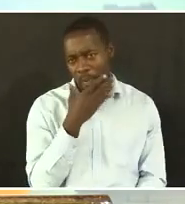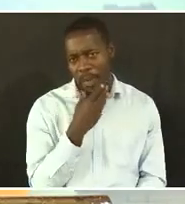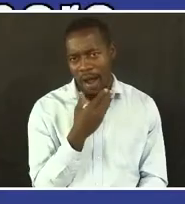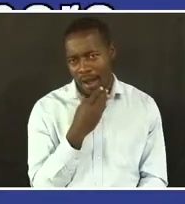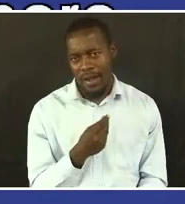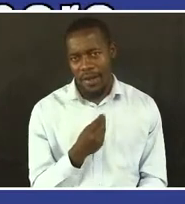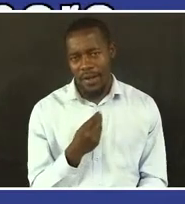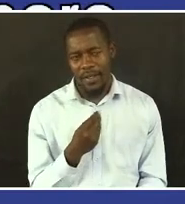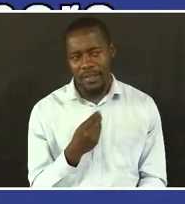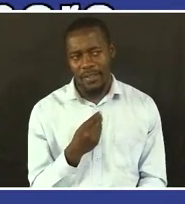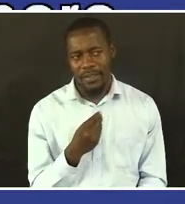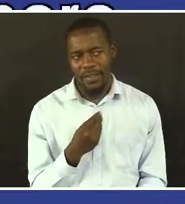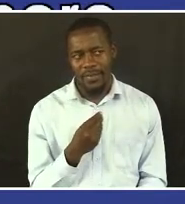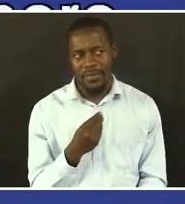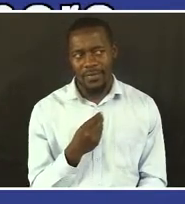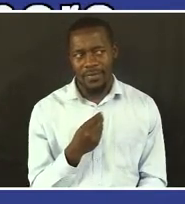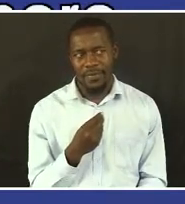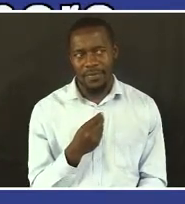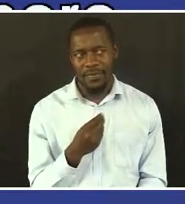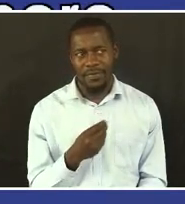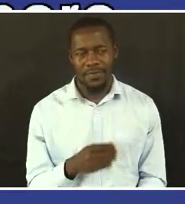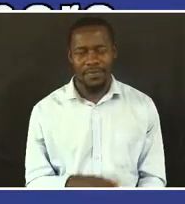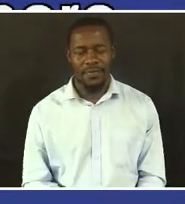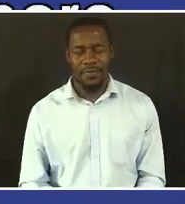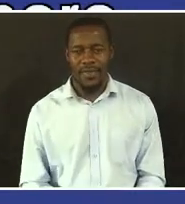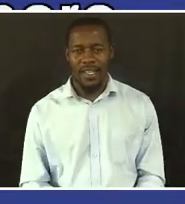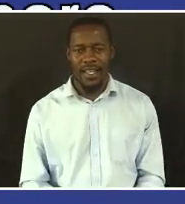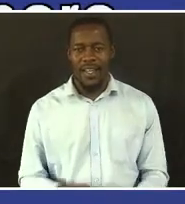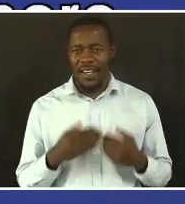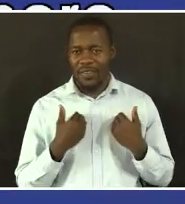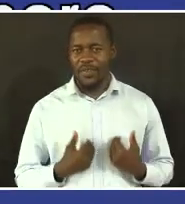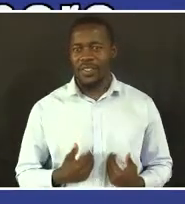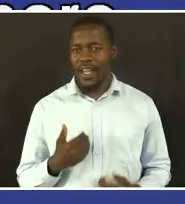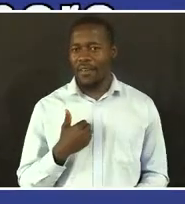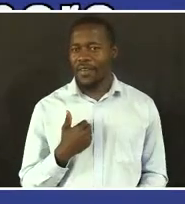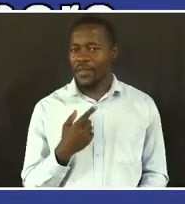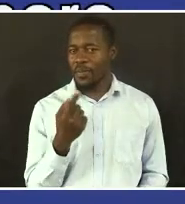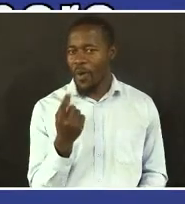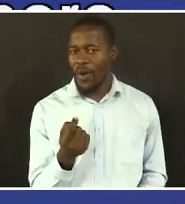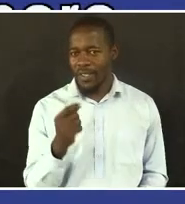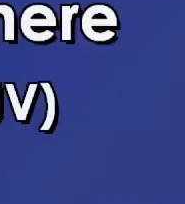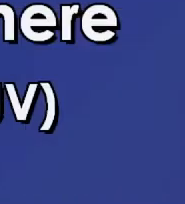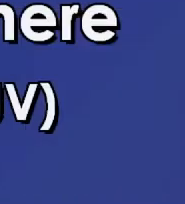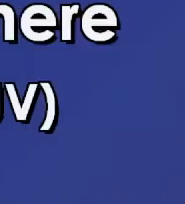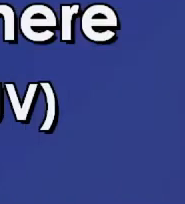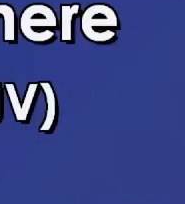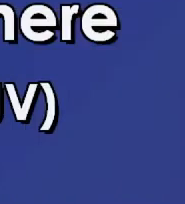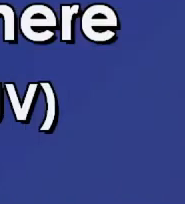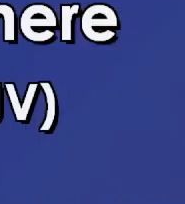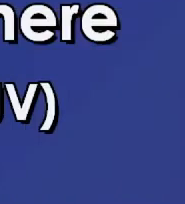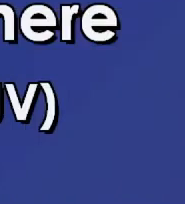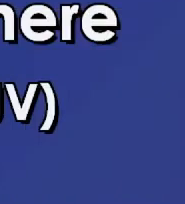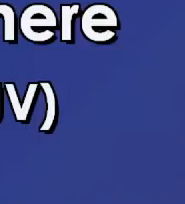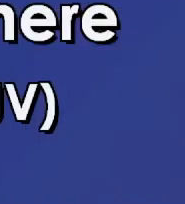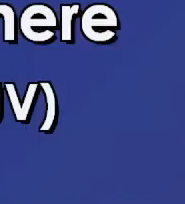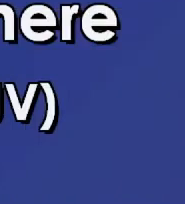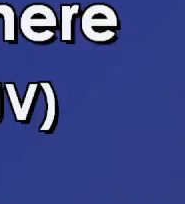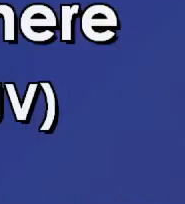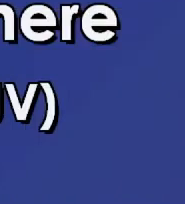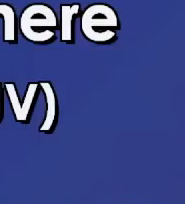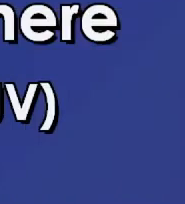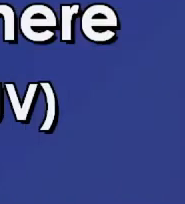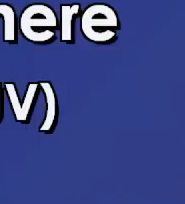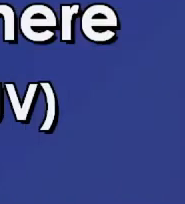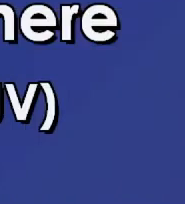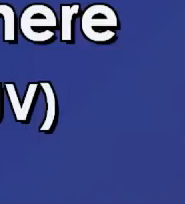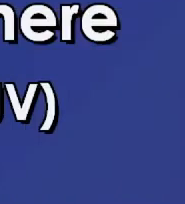You can see, even the reasoning of the one who had little talent, even his reasoning is pathetic. How do you come to your